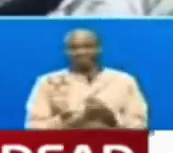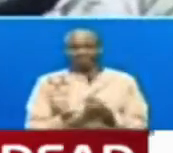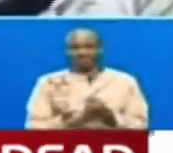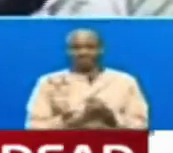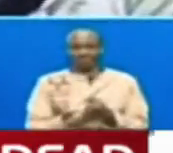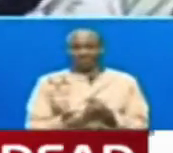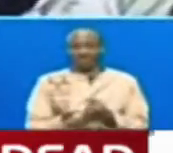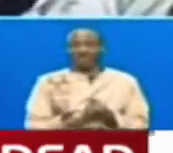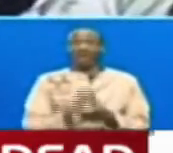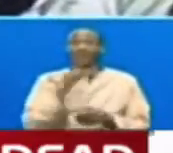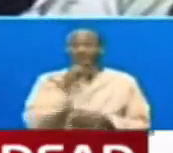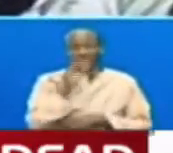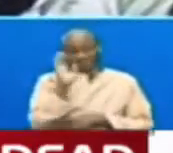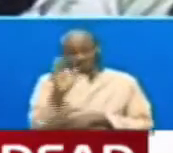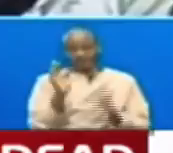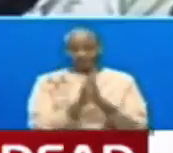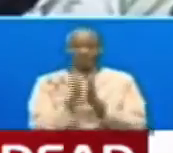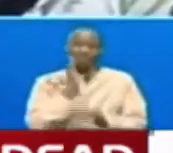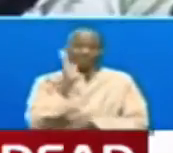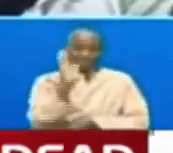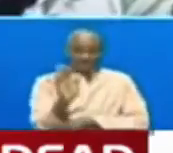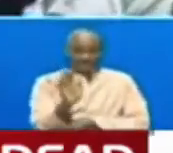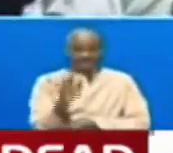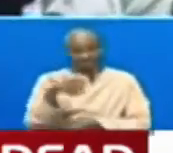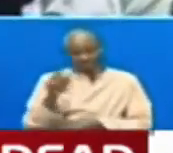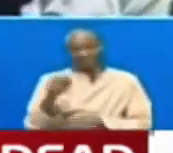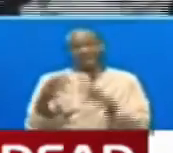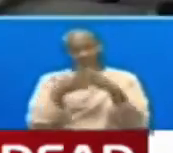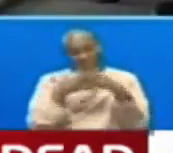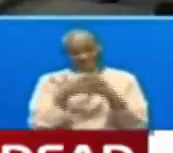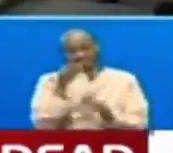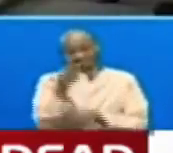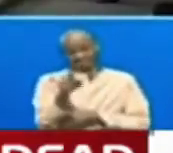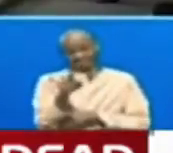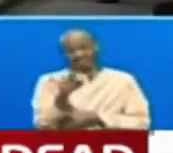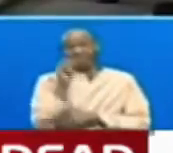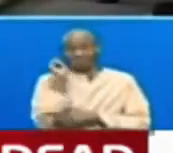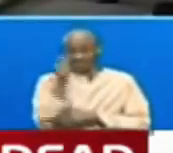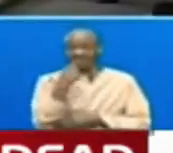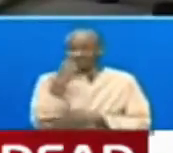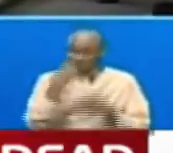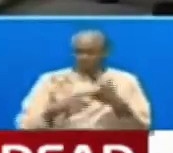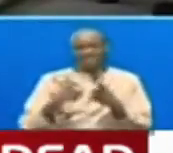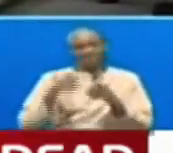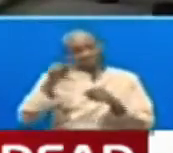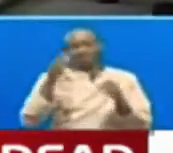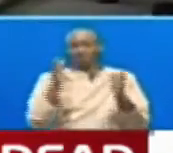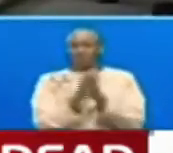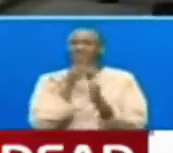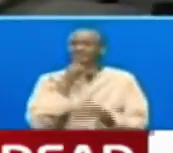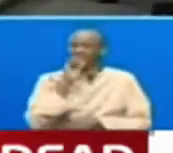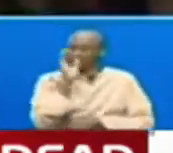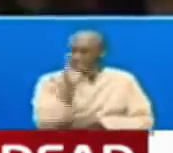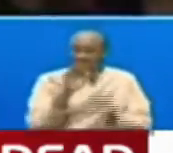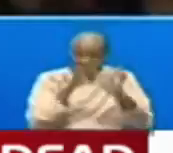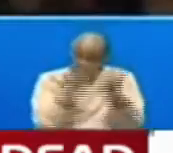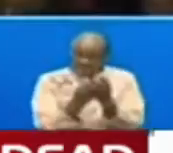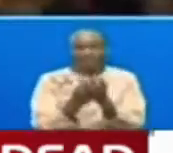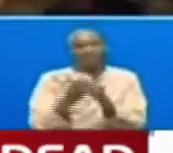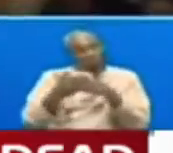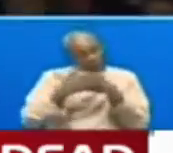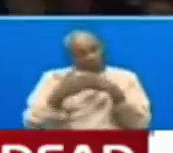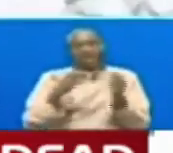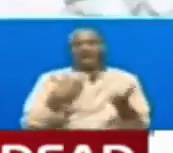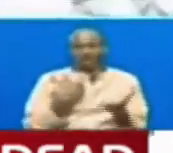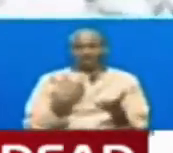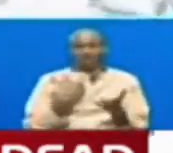Barack Obama's father and mother were estranged. However, the U.S. president has kept seemingly close ties with his father's family, even after